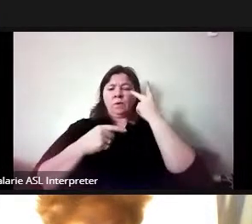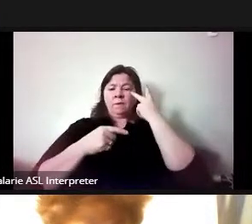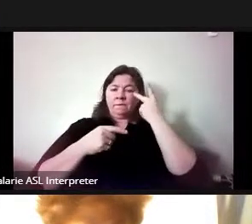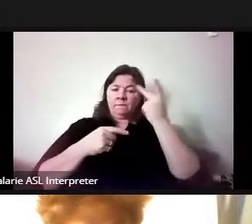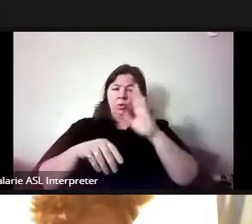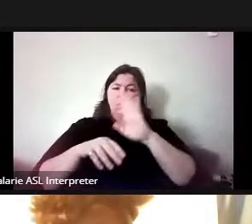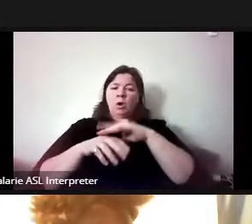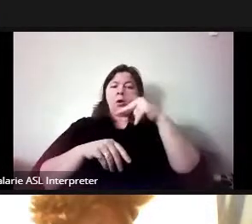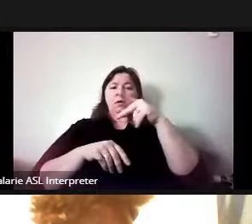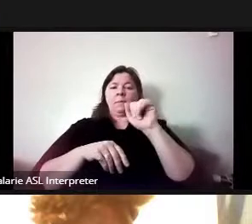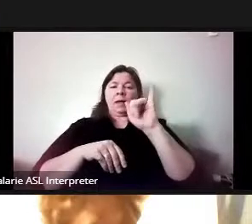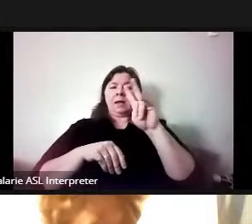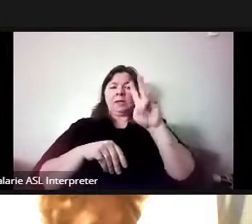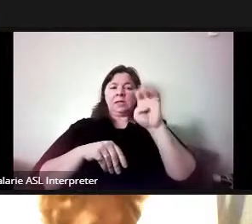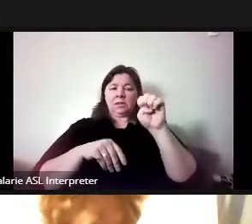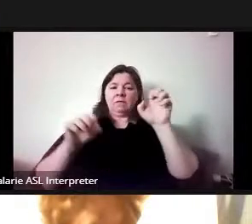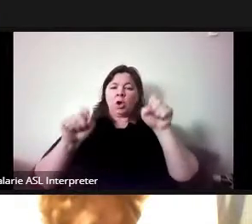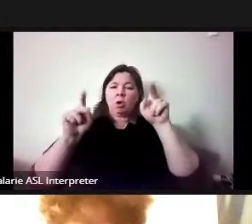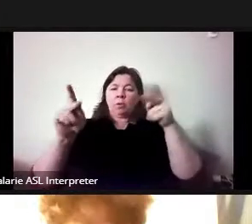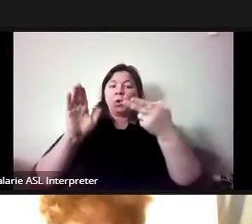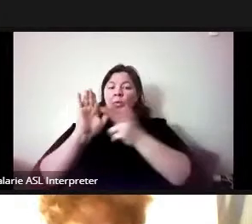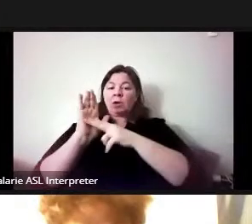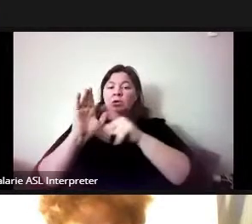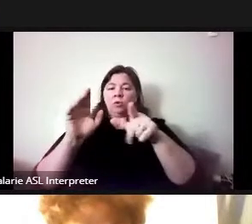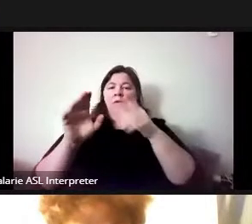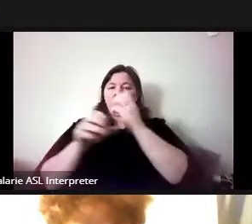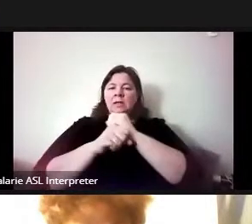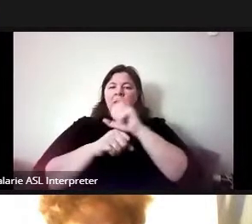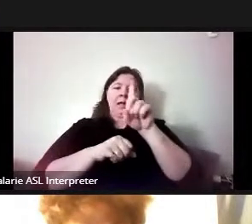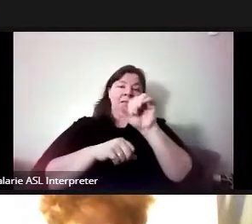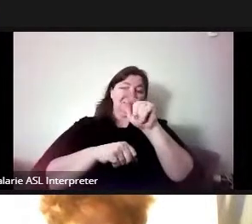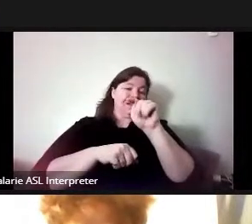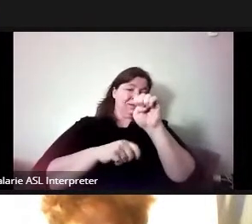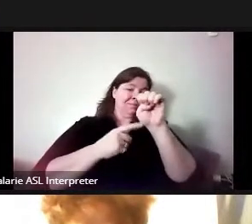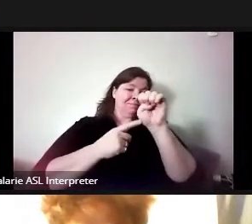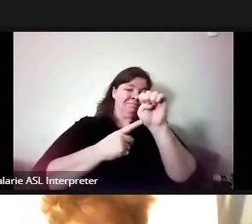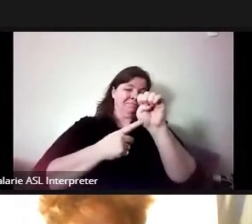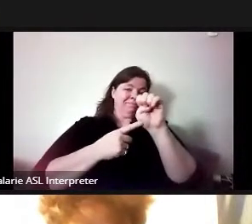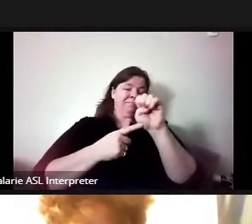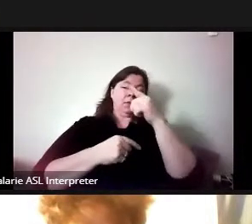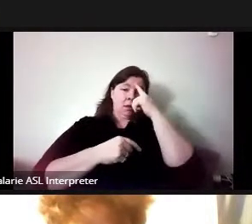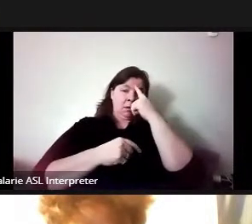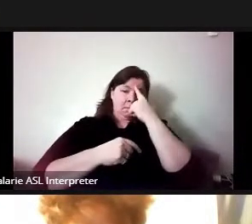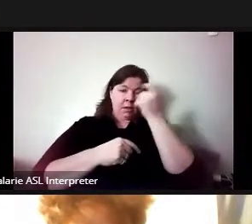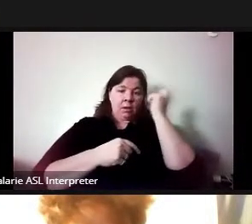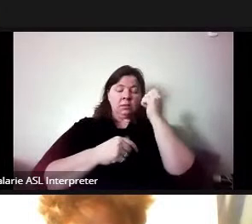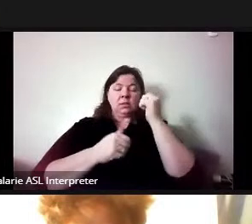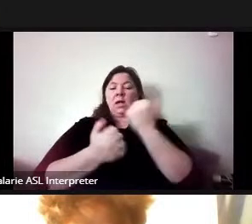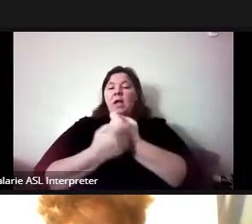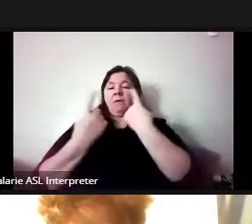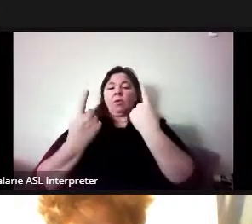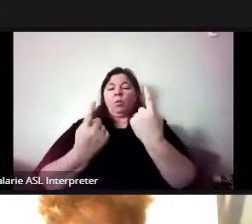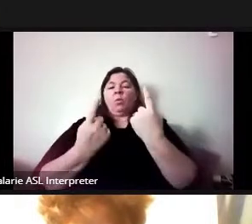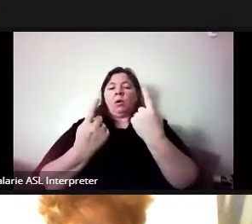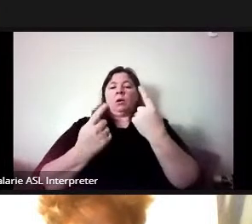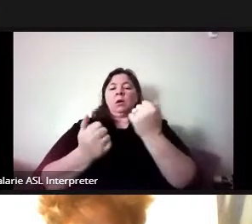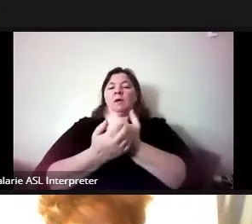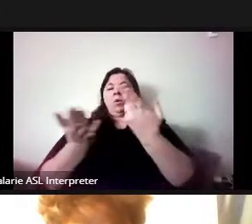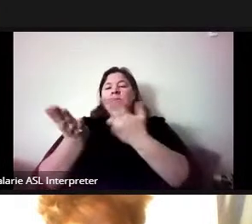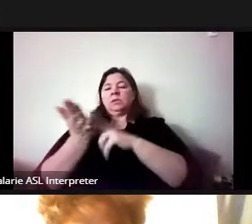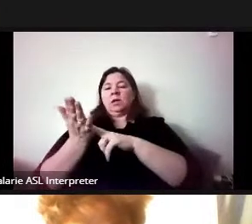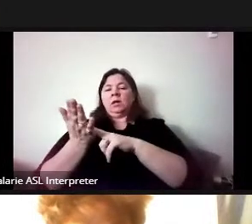Onpassive opportunity. Register so that you can get the date, because everyone, there's literally somebody signing up